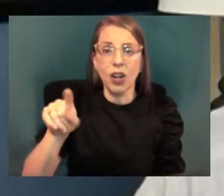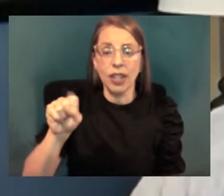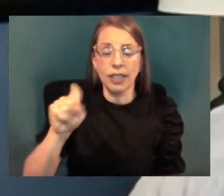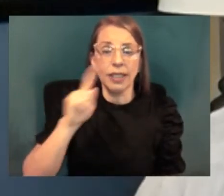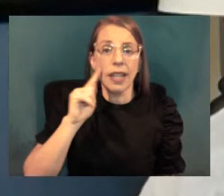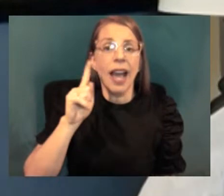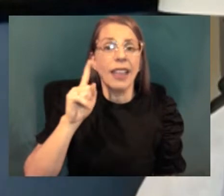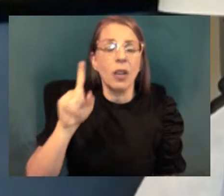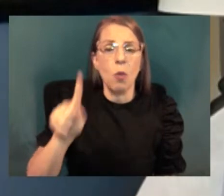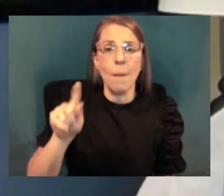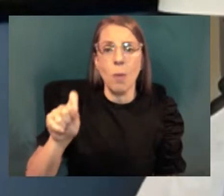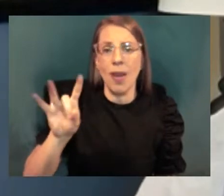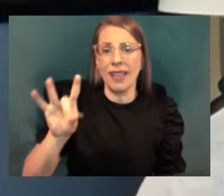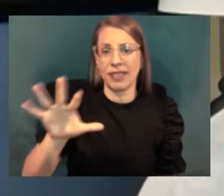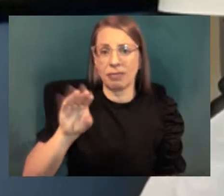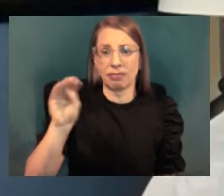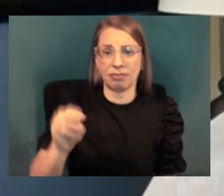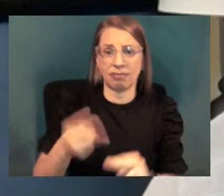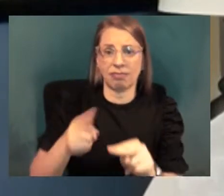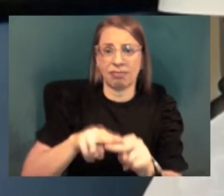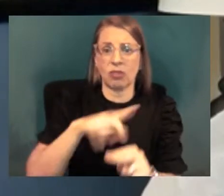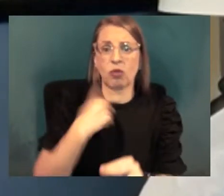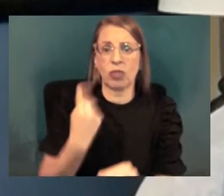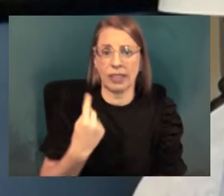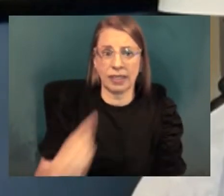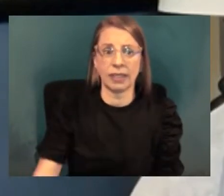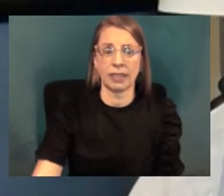1.85 increased risk,